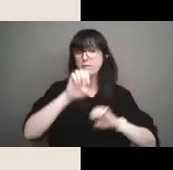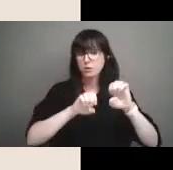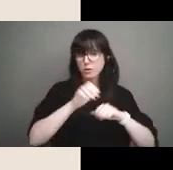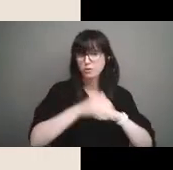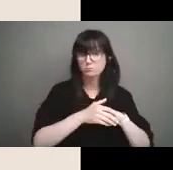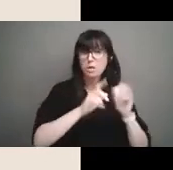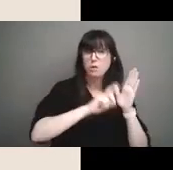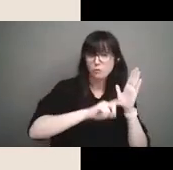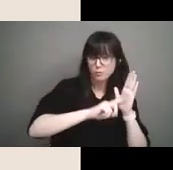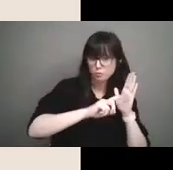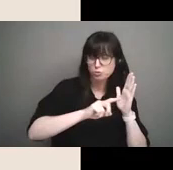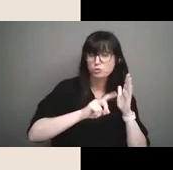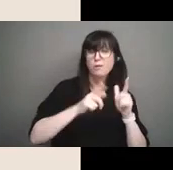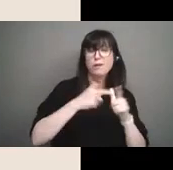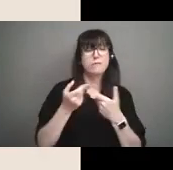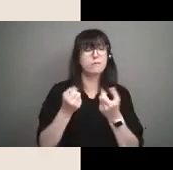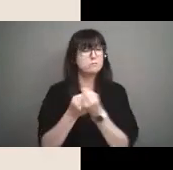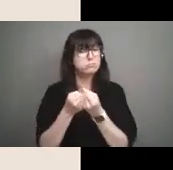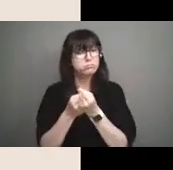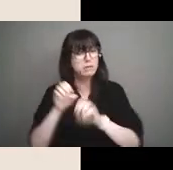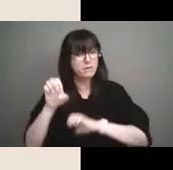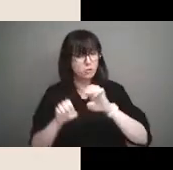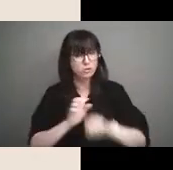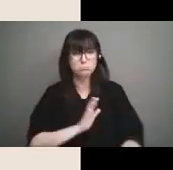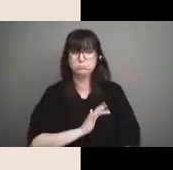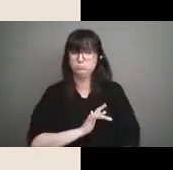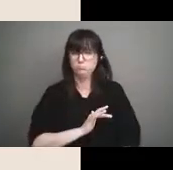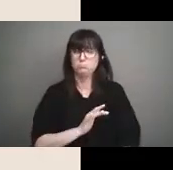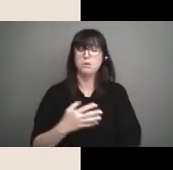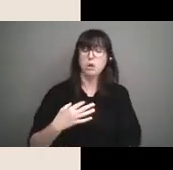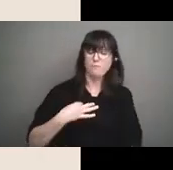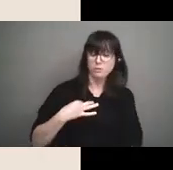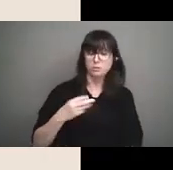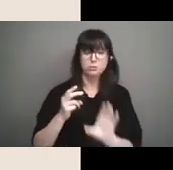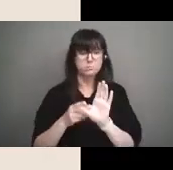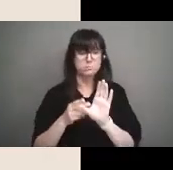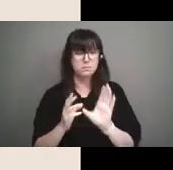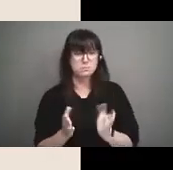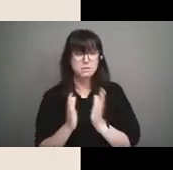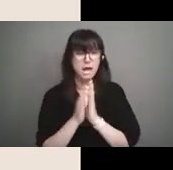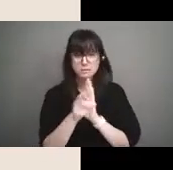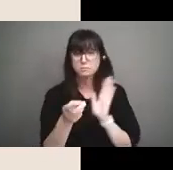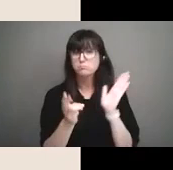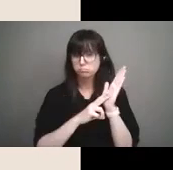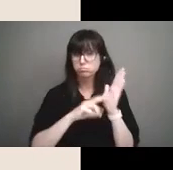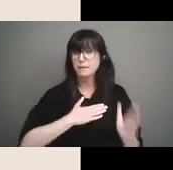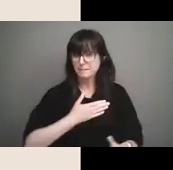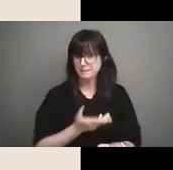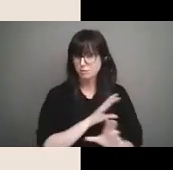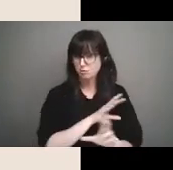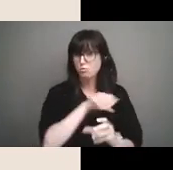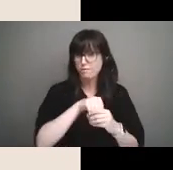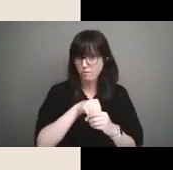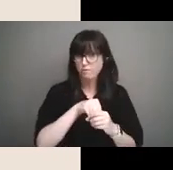and the supplemental evaluation that we just concluded, volunteers and participants were asked to sign consent to participate in that